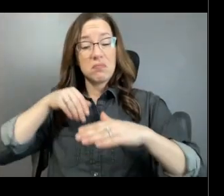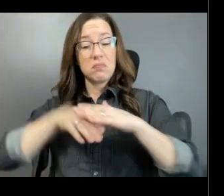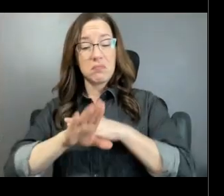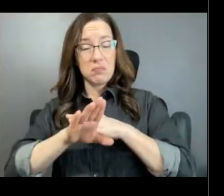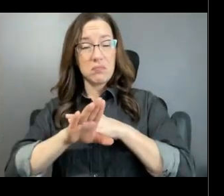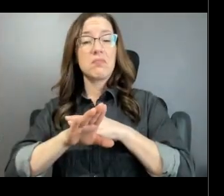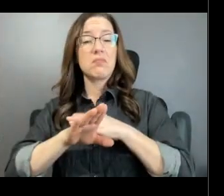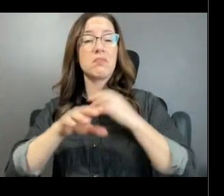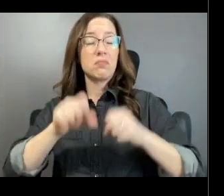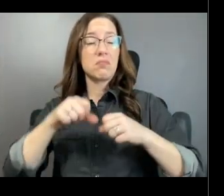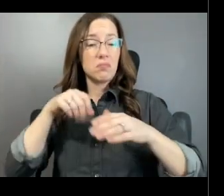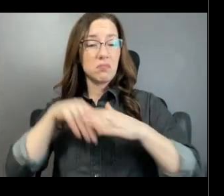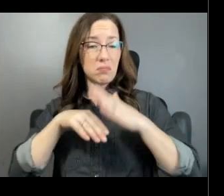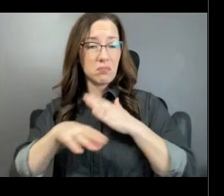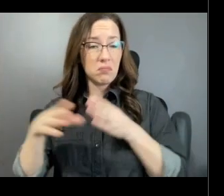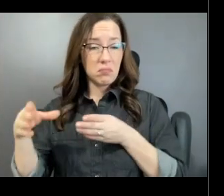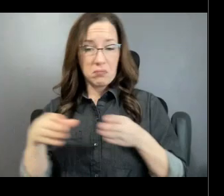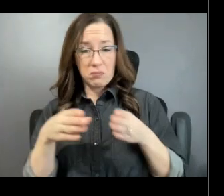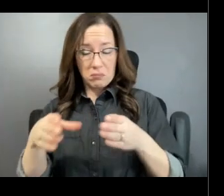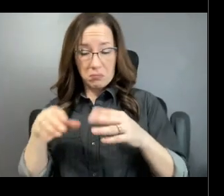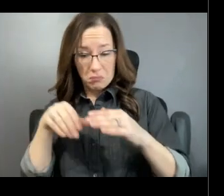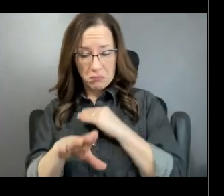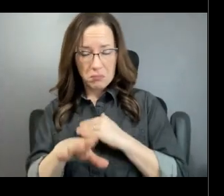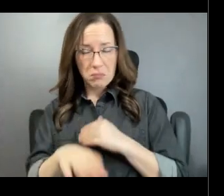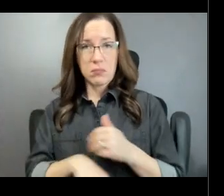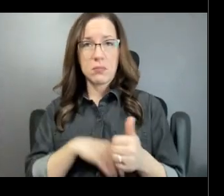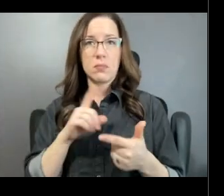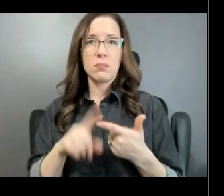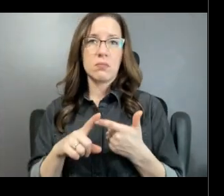accessible route. Requirement 2,